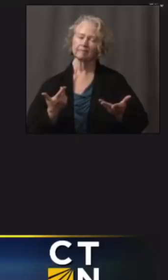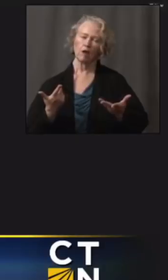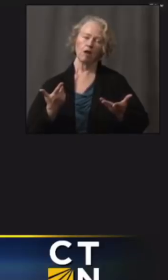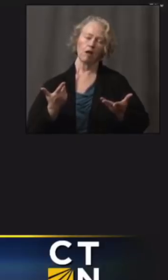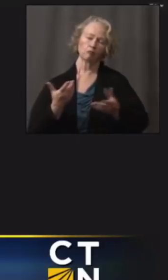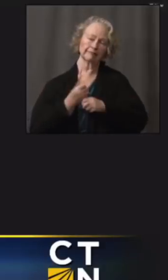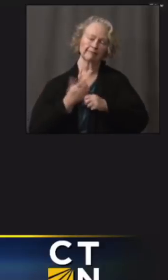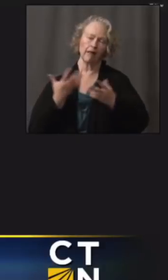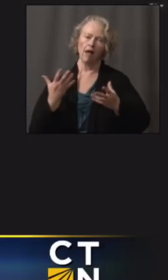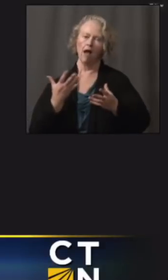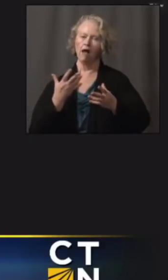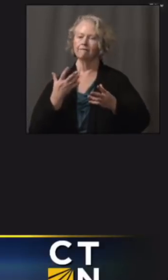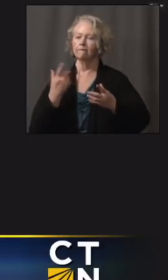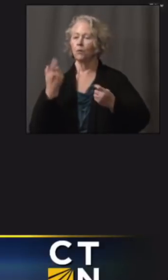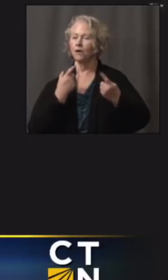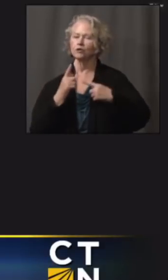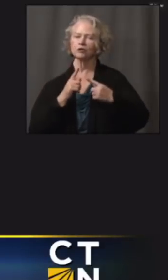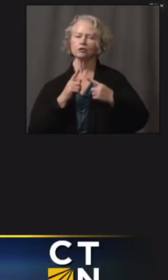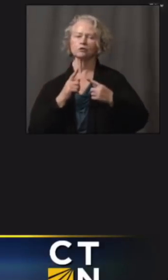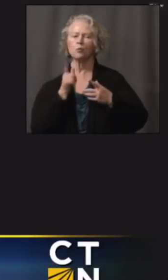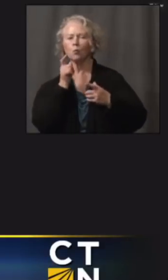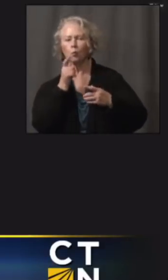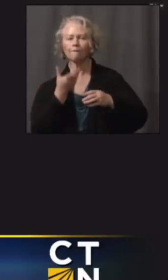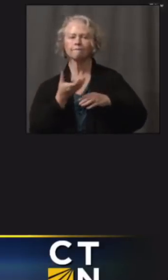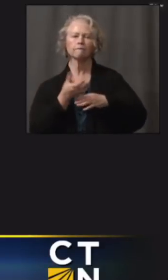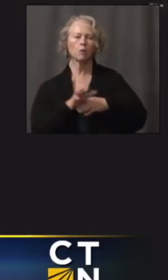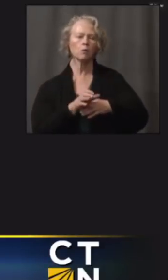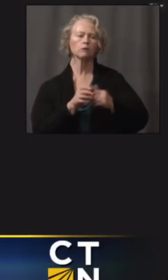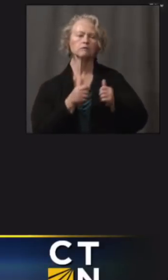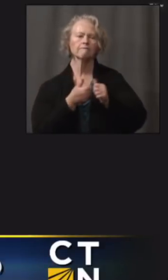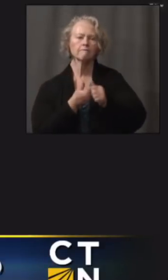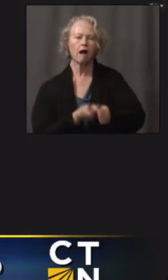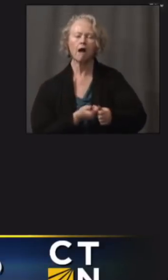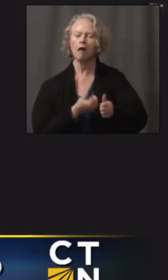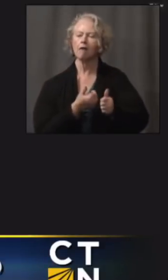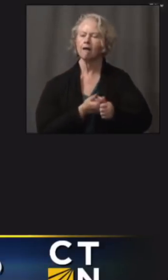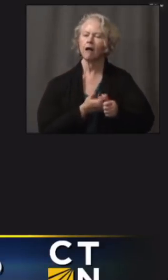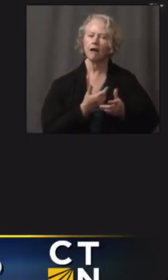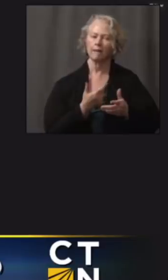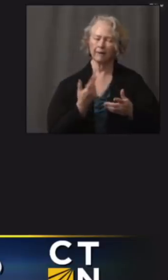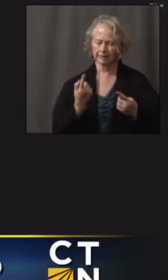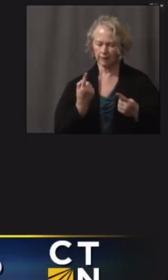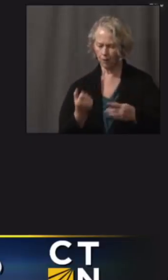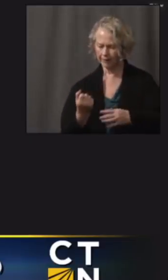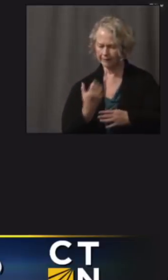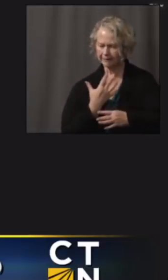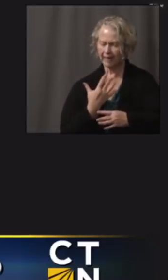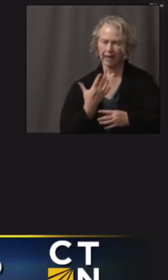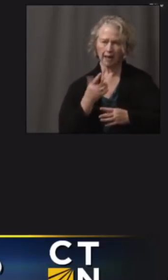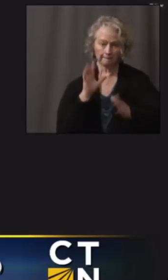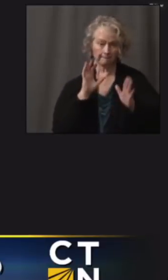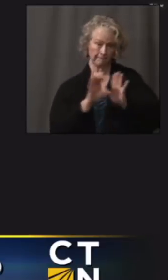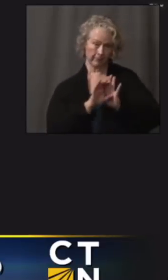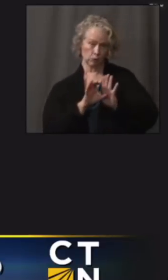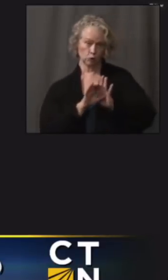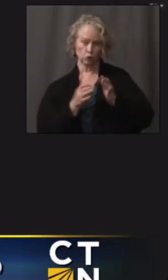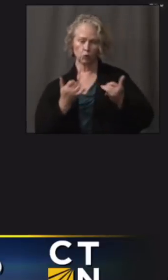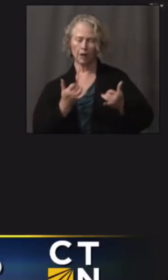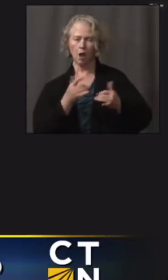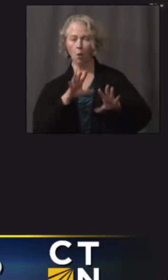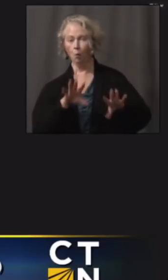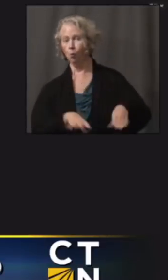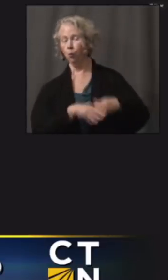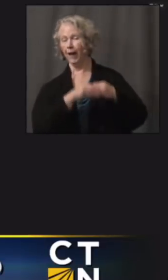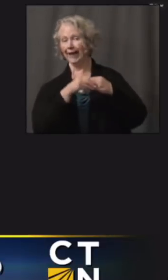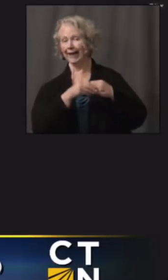questions about enforcement. I know we've discussed this many times, but just today someone sent us a photo of a wedding. It